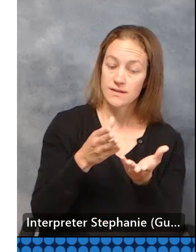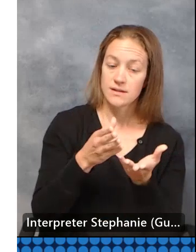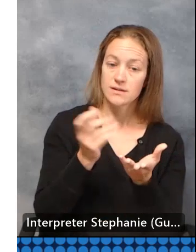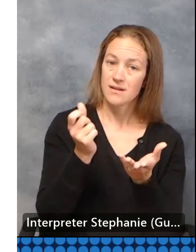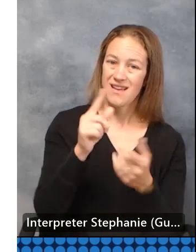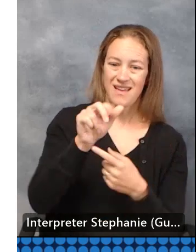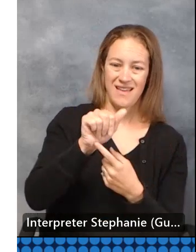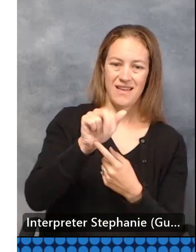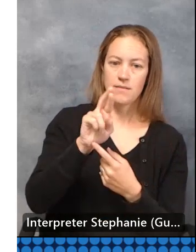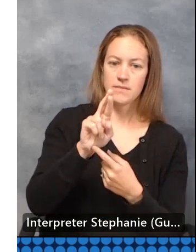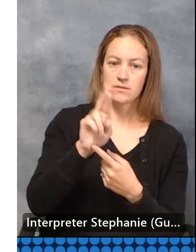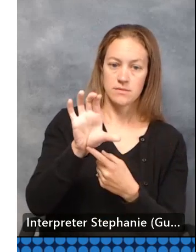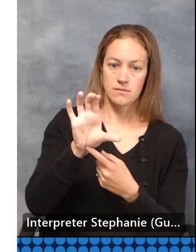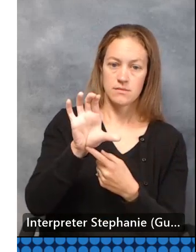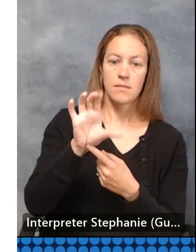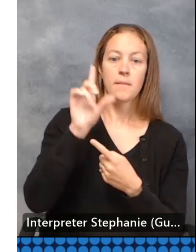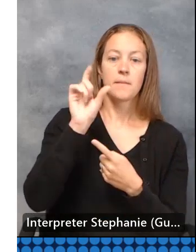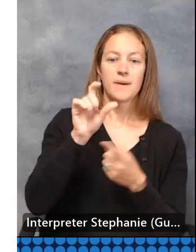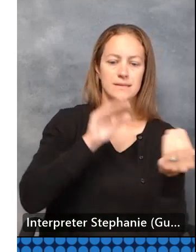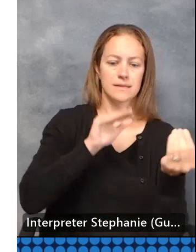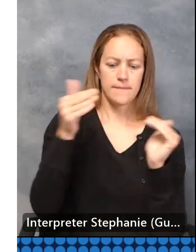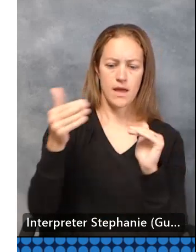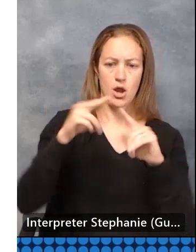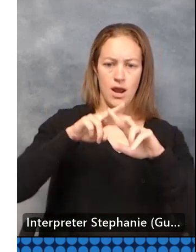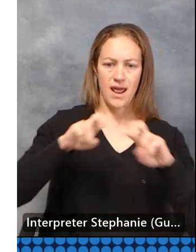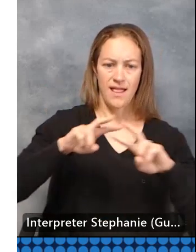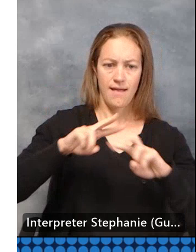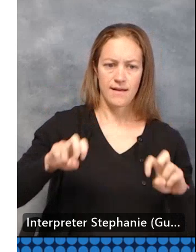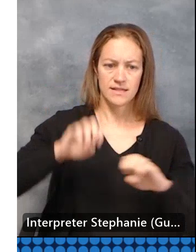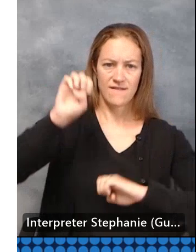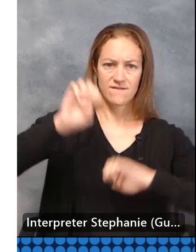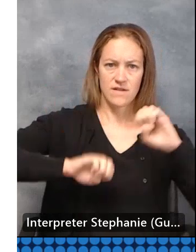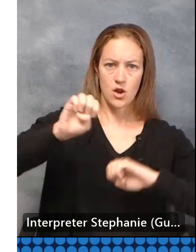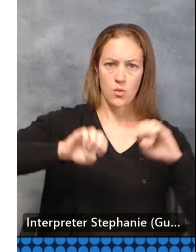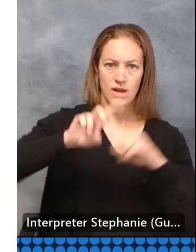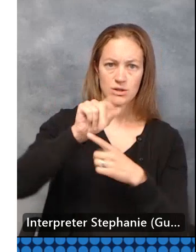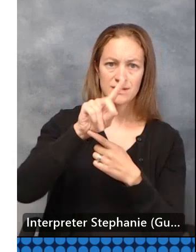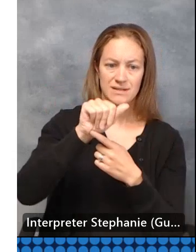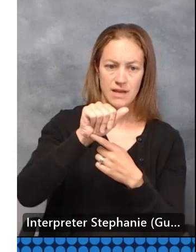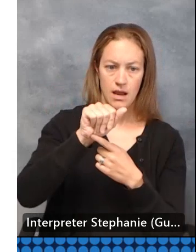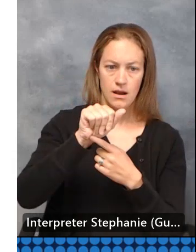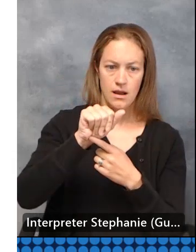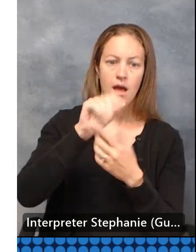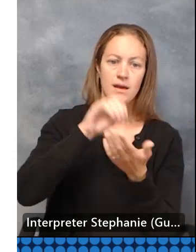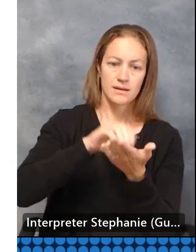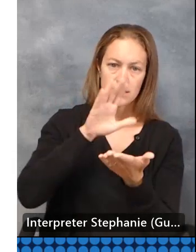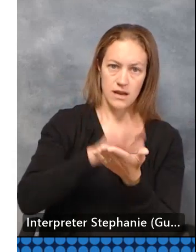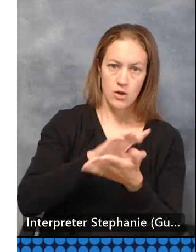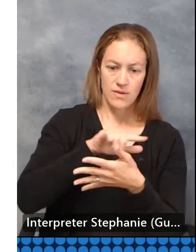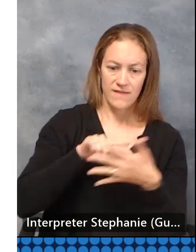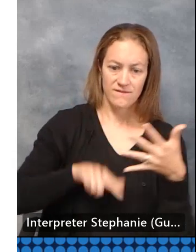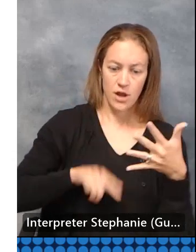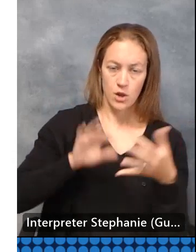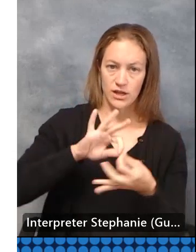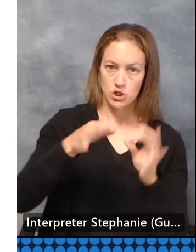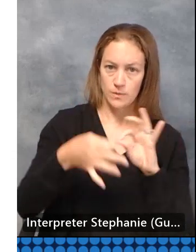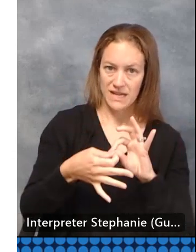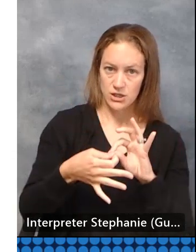the Admissions and Release Committee must compare and analyze evaluation data and document the following